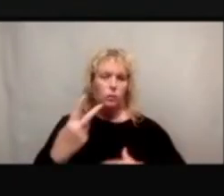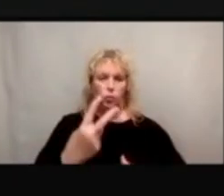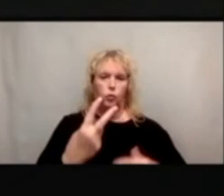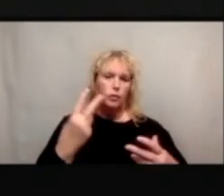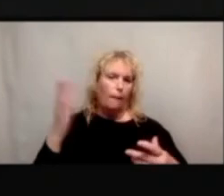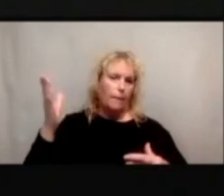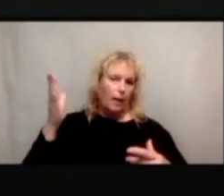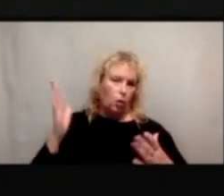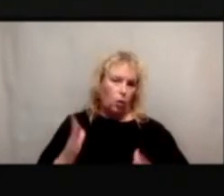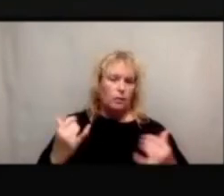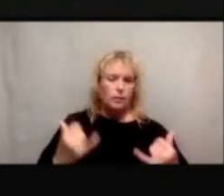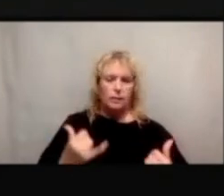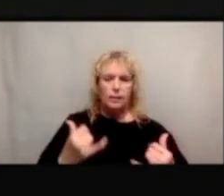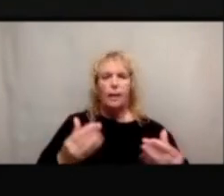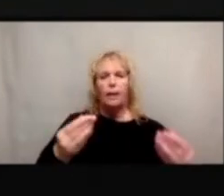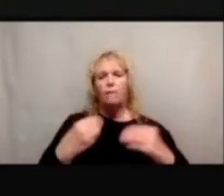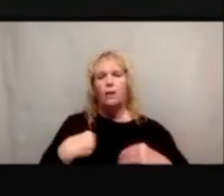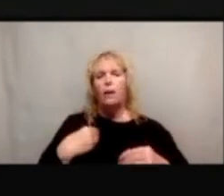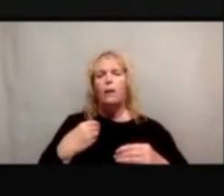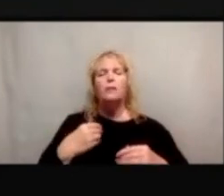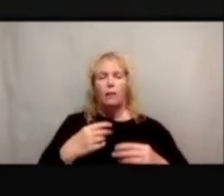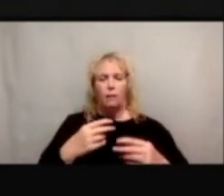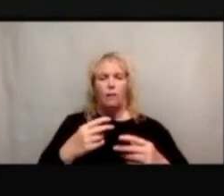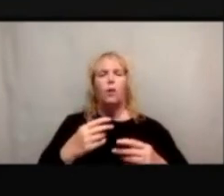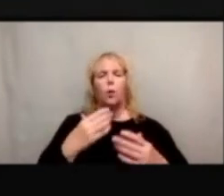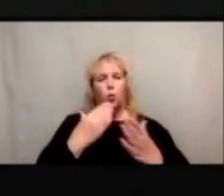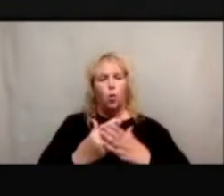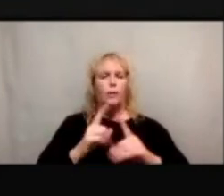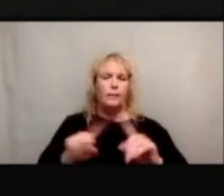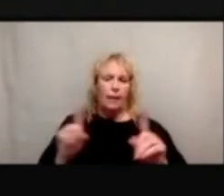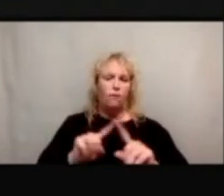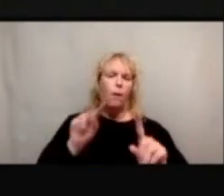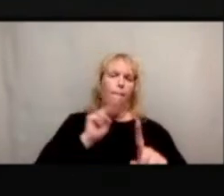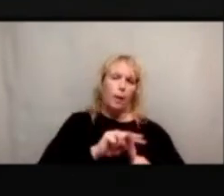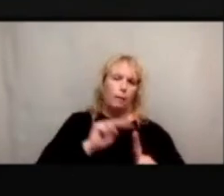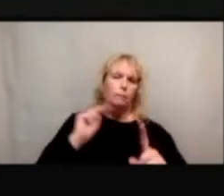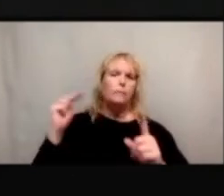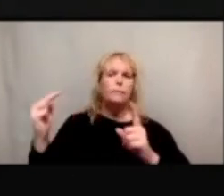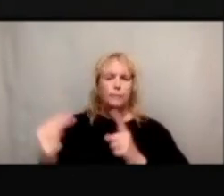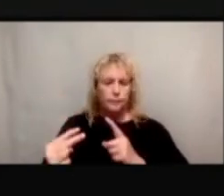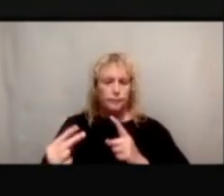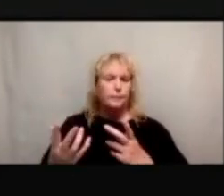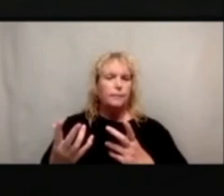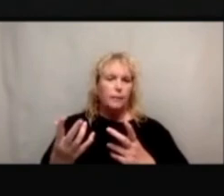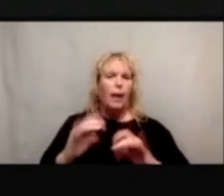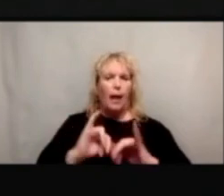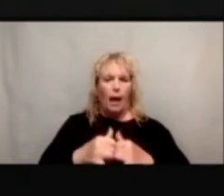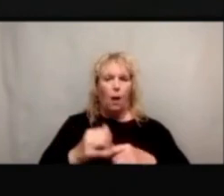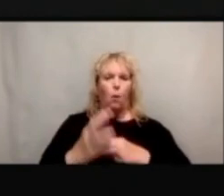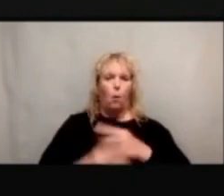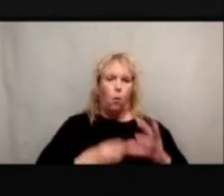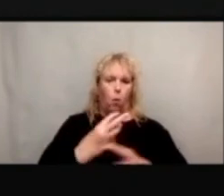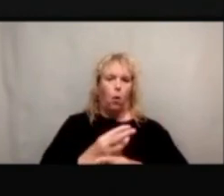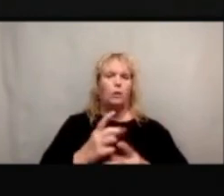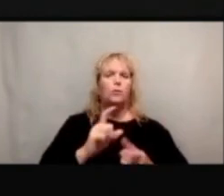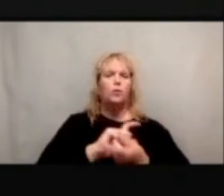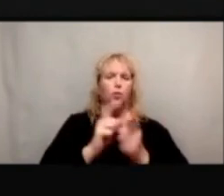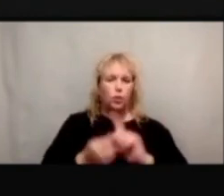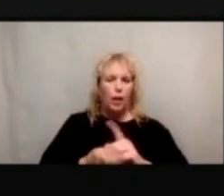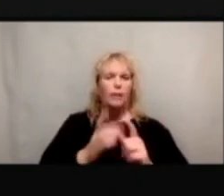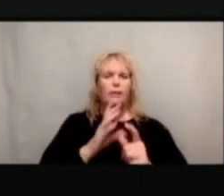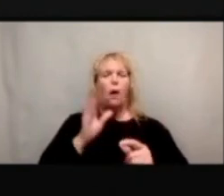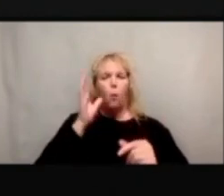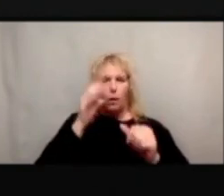today for bringing us two very interesting perspectives on how the world has changed and continues to